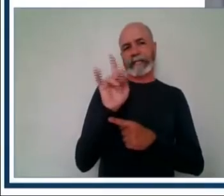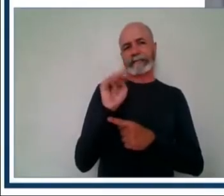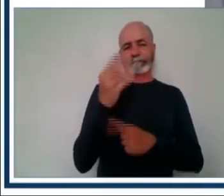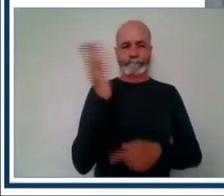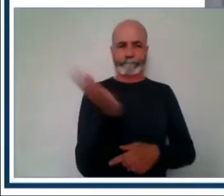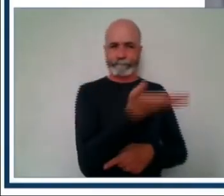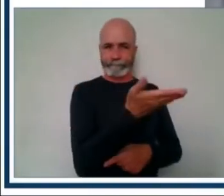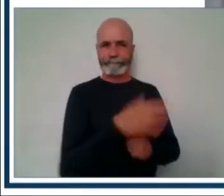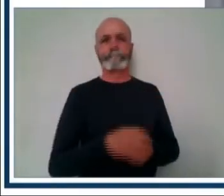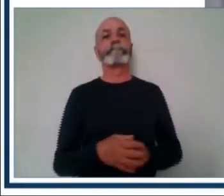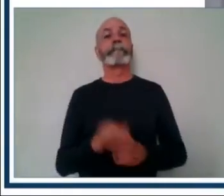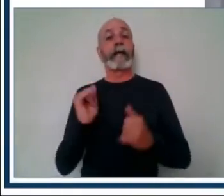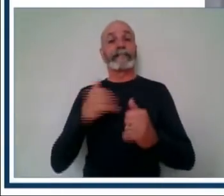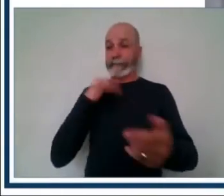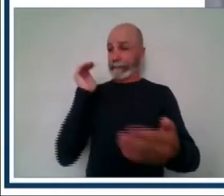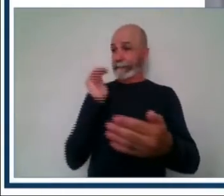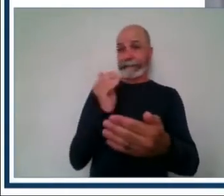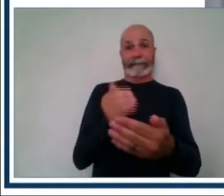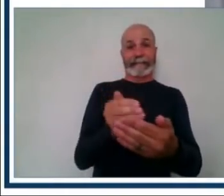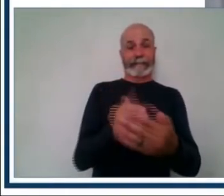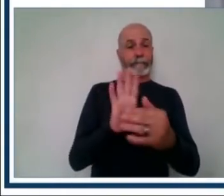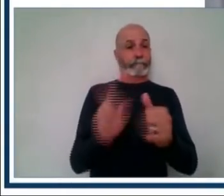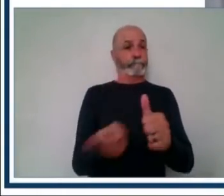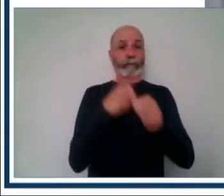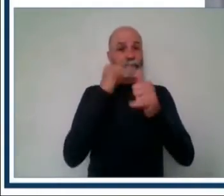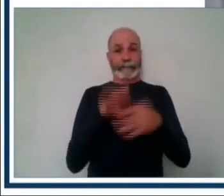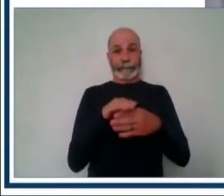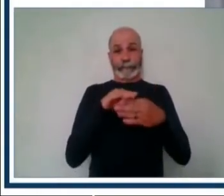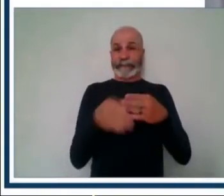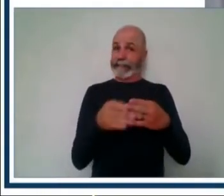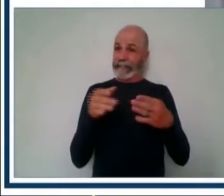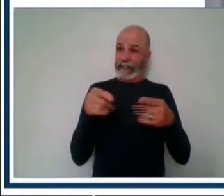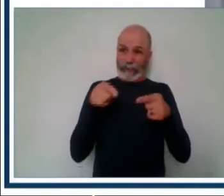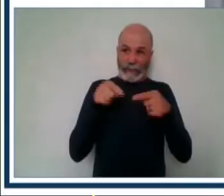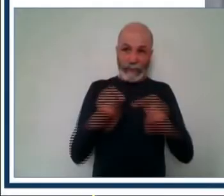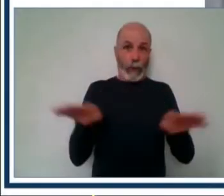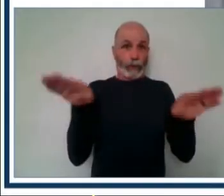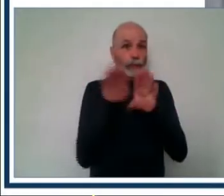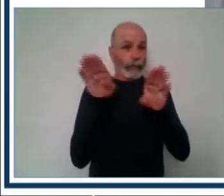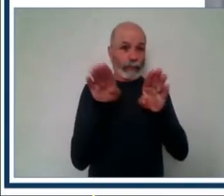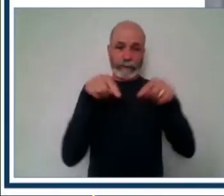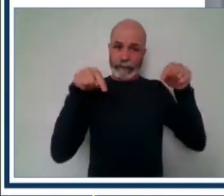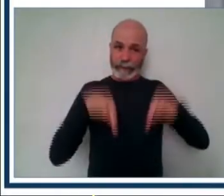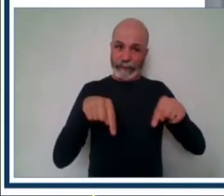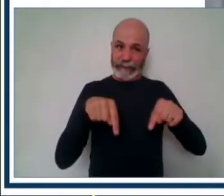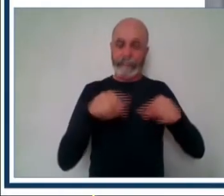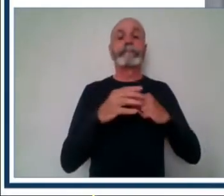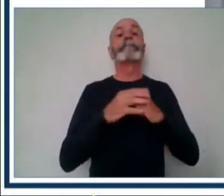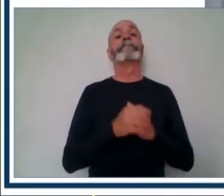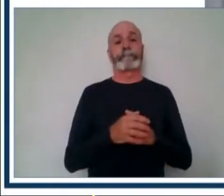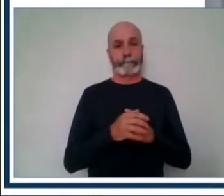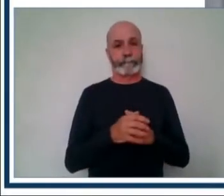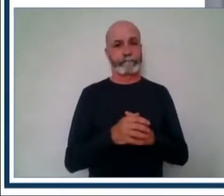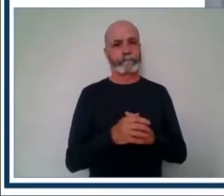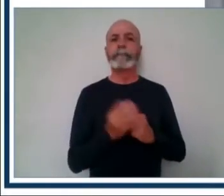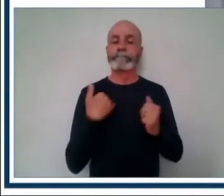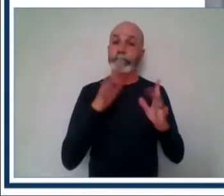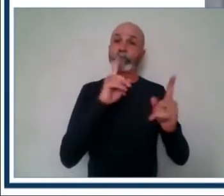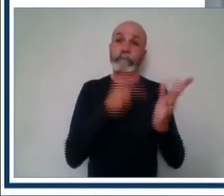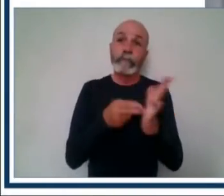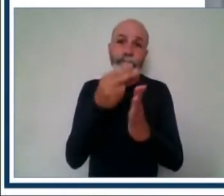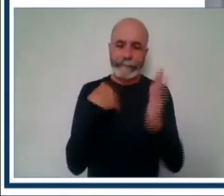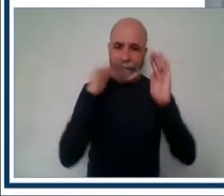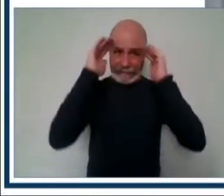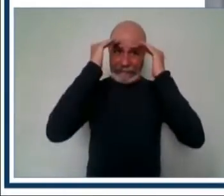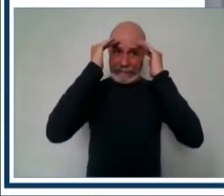latest shutdown. And while I have faith in all of you to follow the public health protocols, I am worried. It's so hard to stay